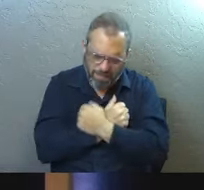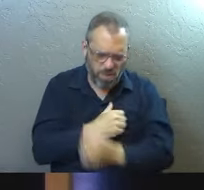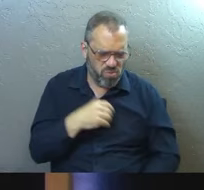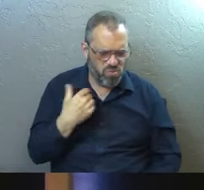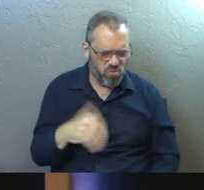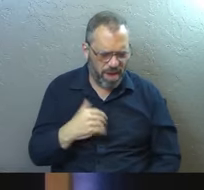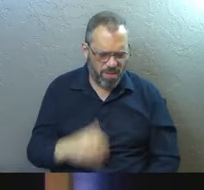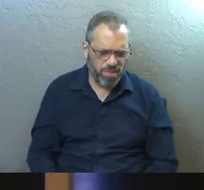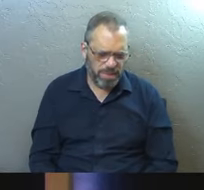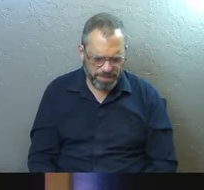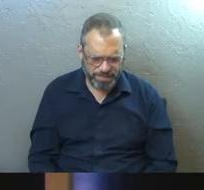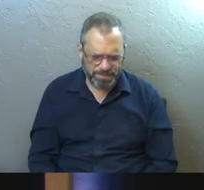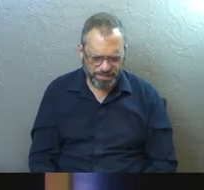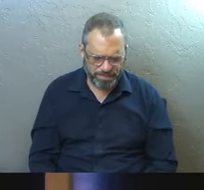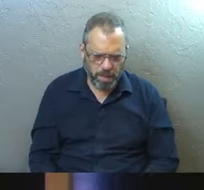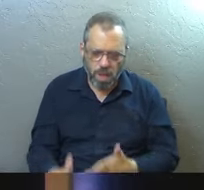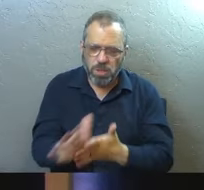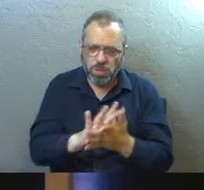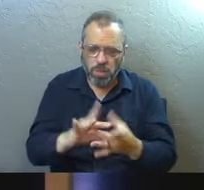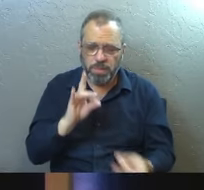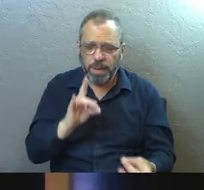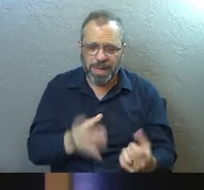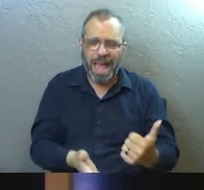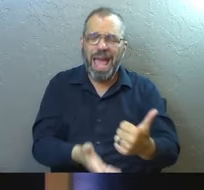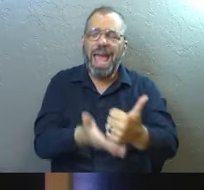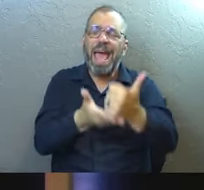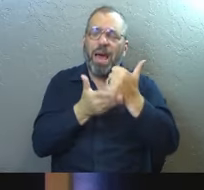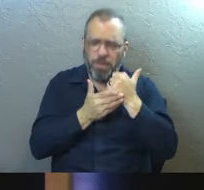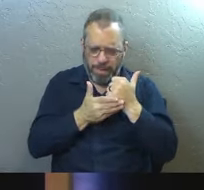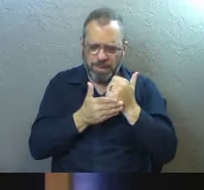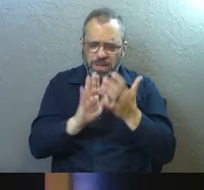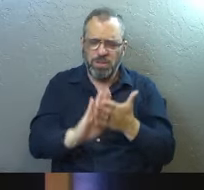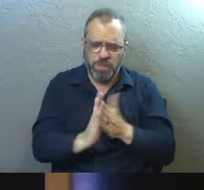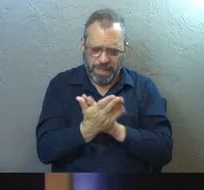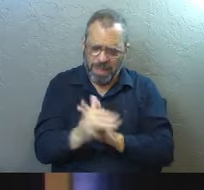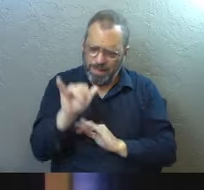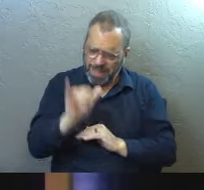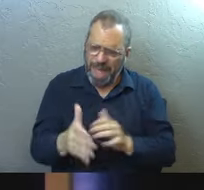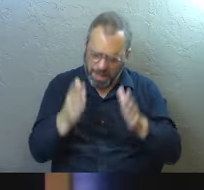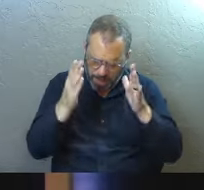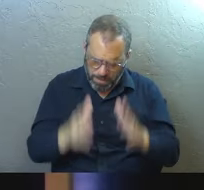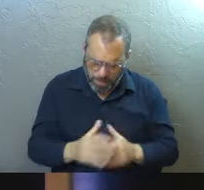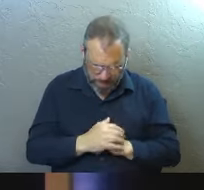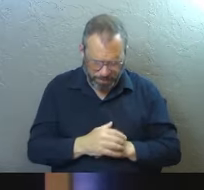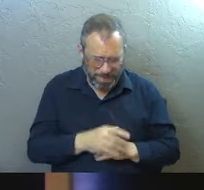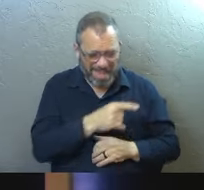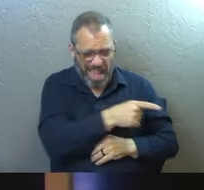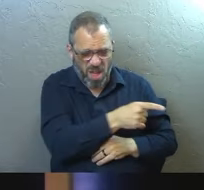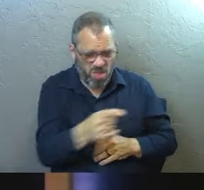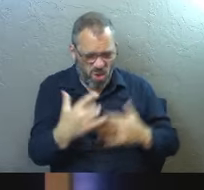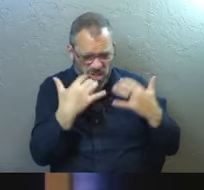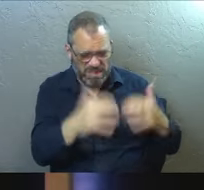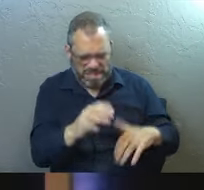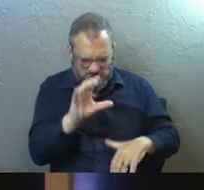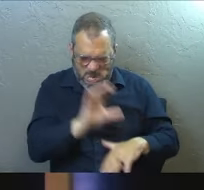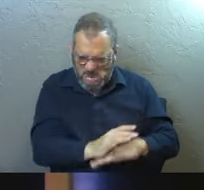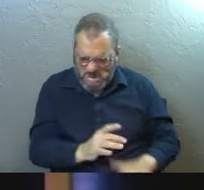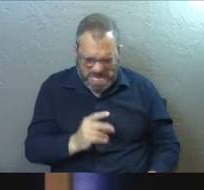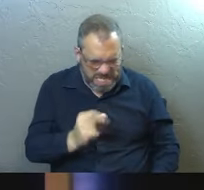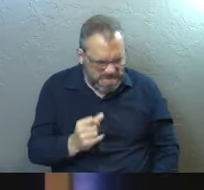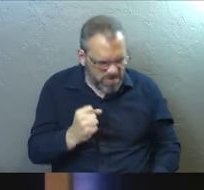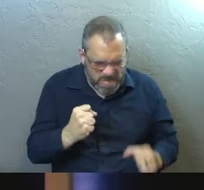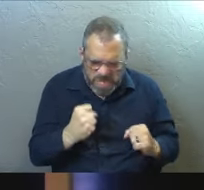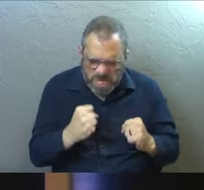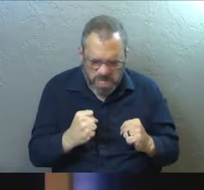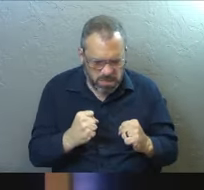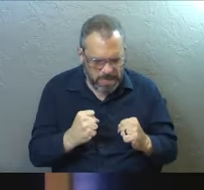So Holy Spirit, help us to be those people. God, for those of us in this room, God, that we beat ourselves up and we feel